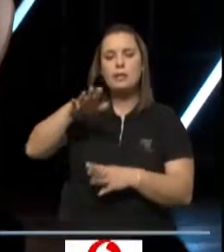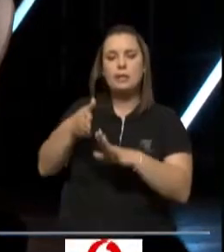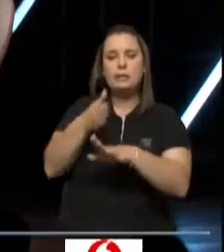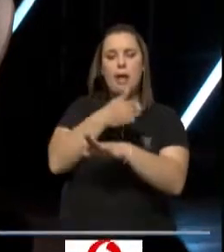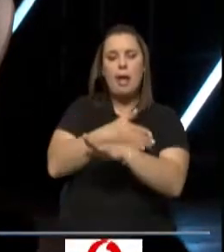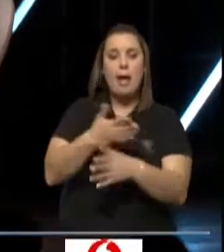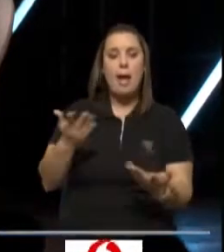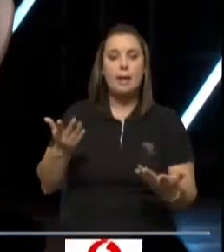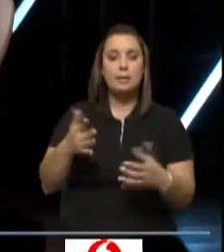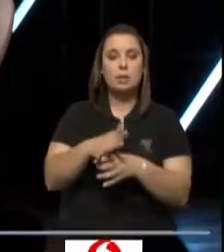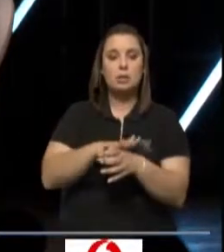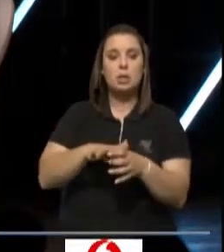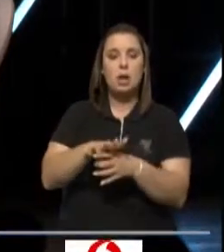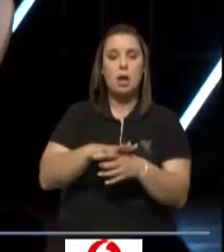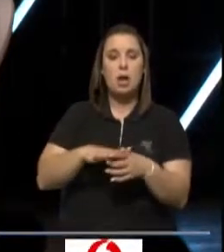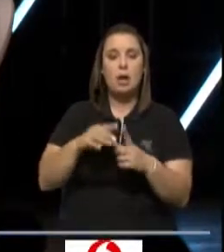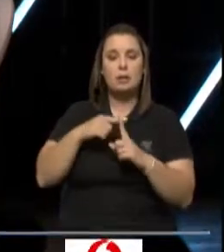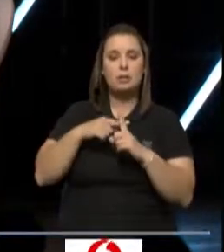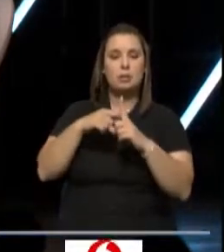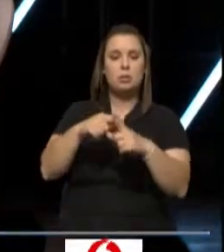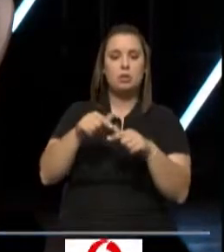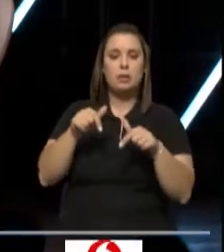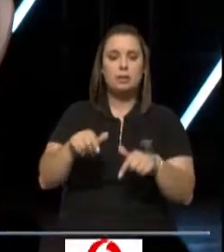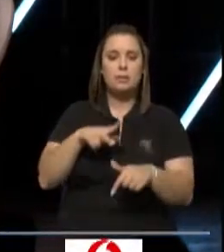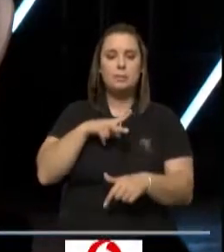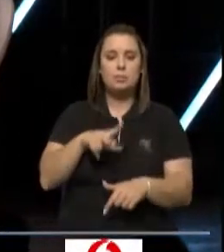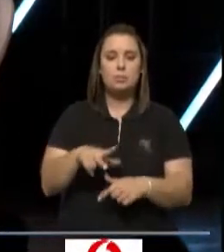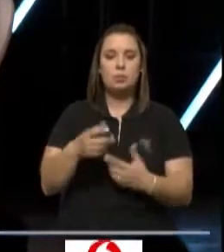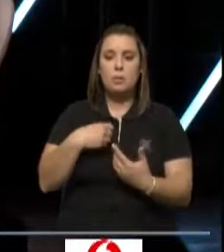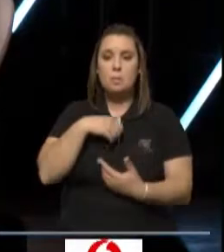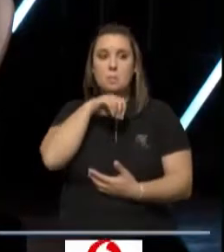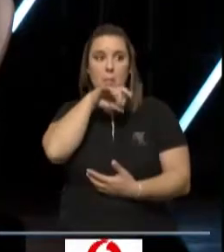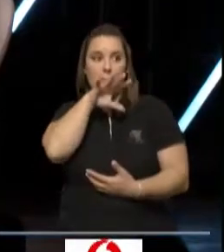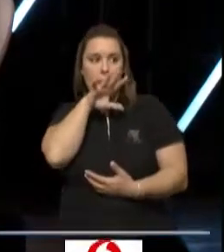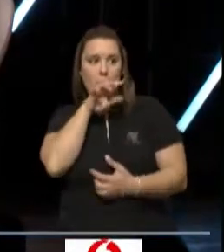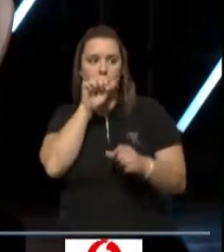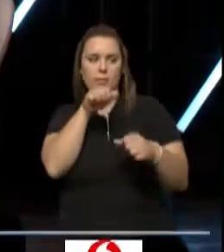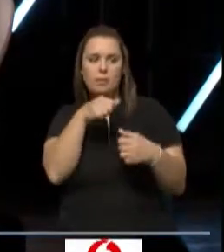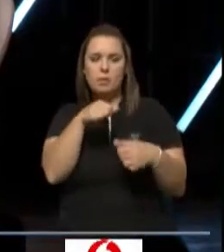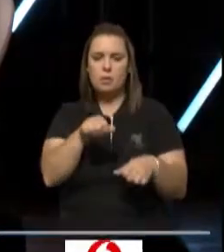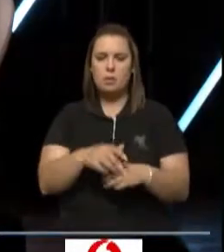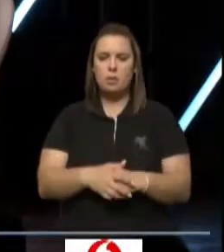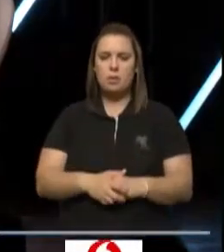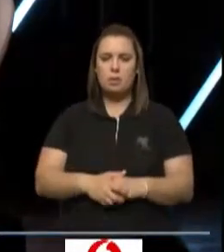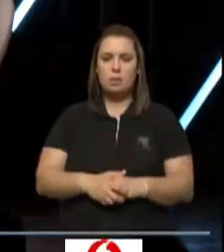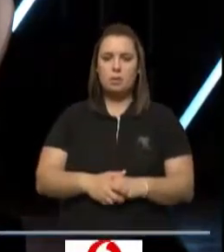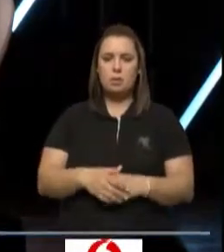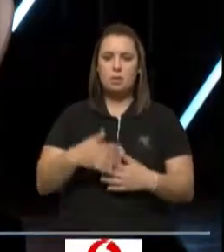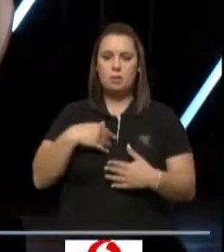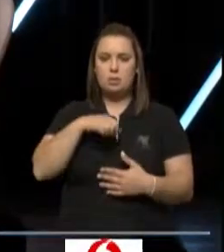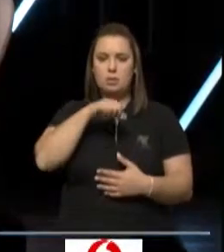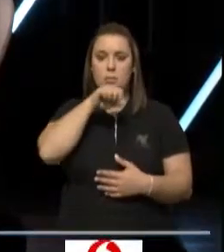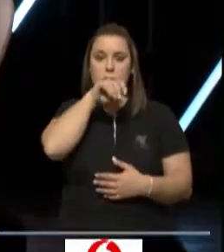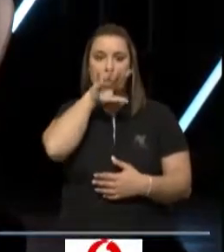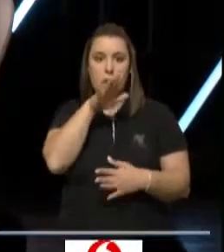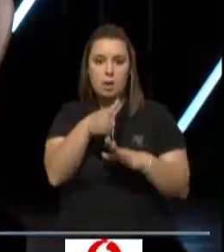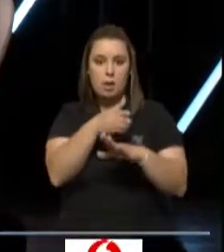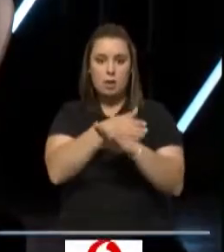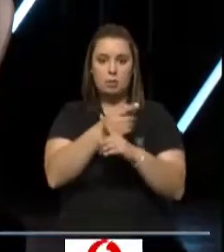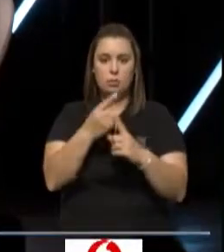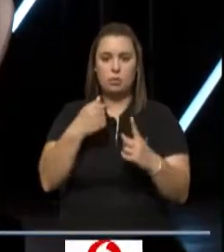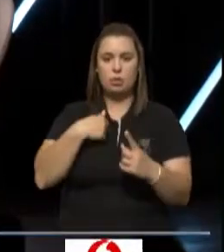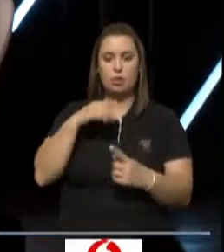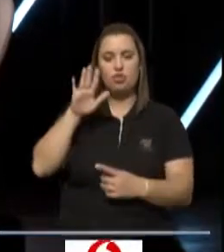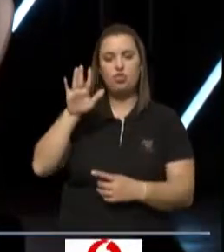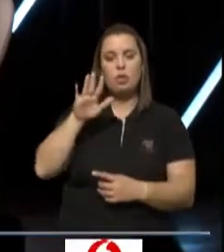you had left when the sector was being highly praised in Portugal. Were you surprised? It